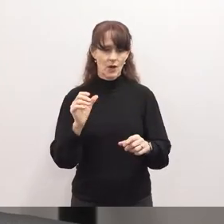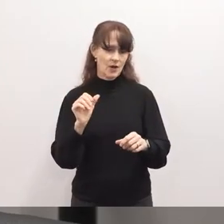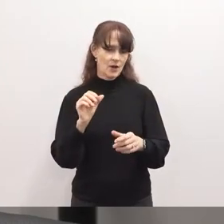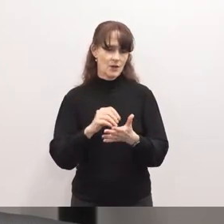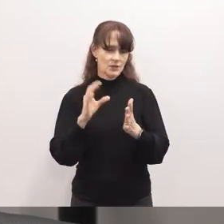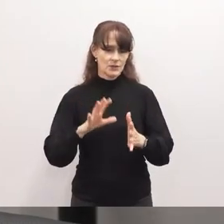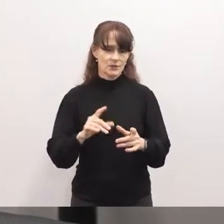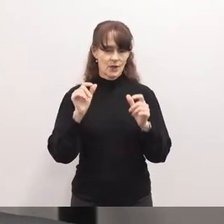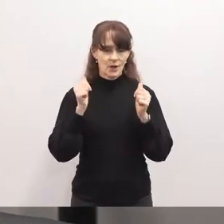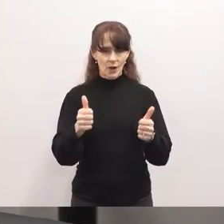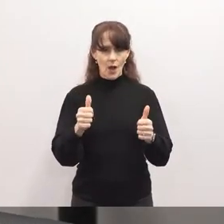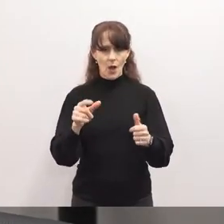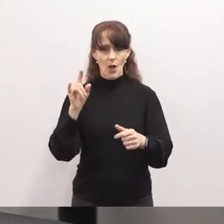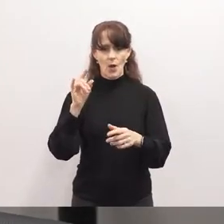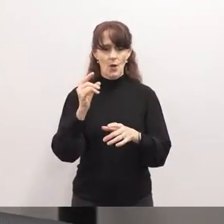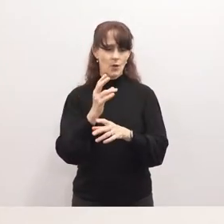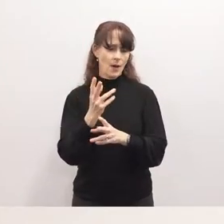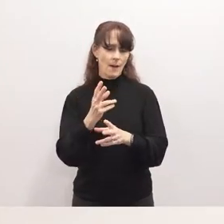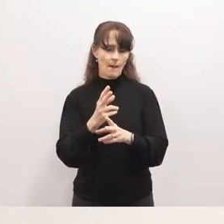Jackrabbits!